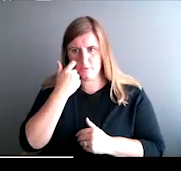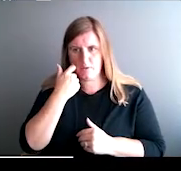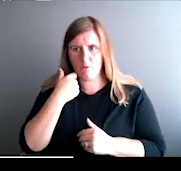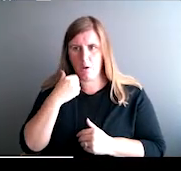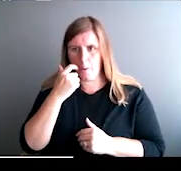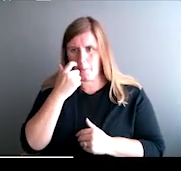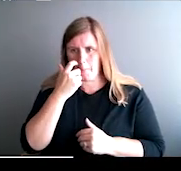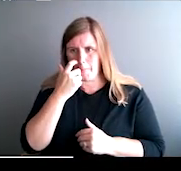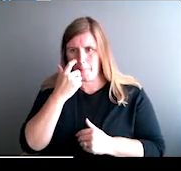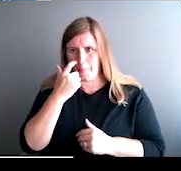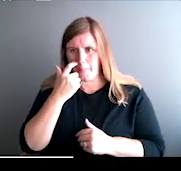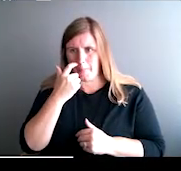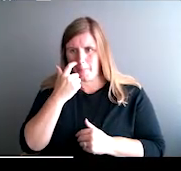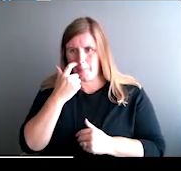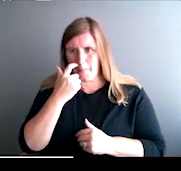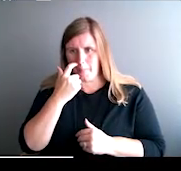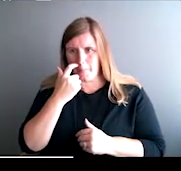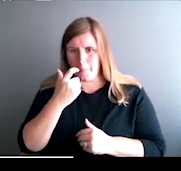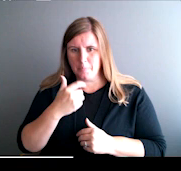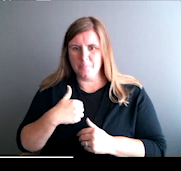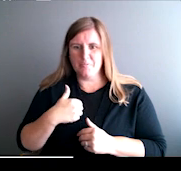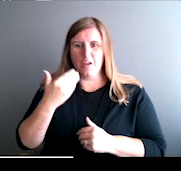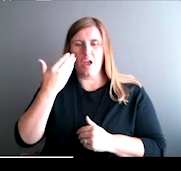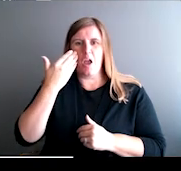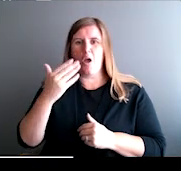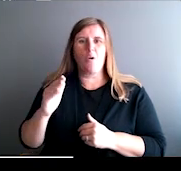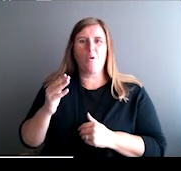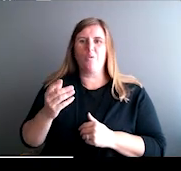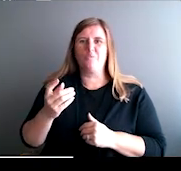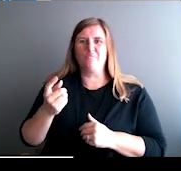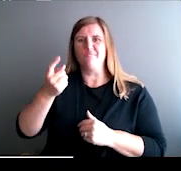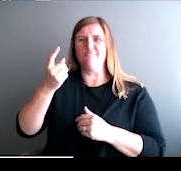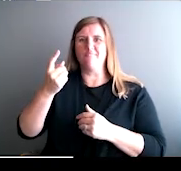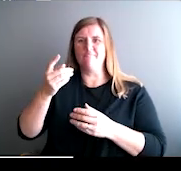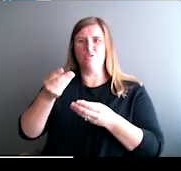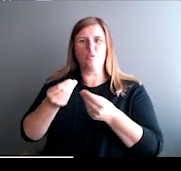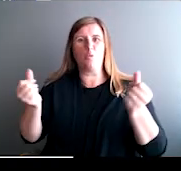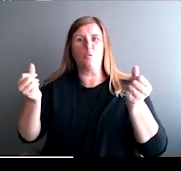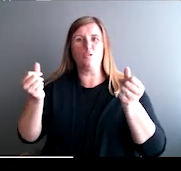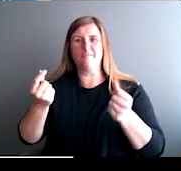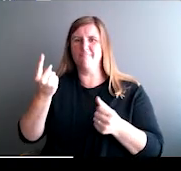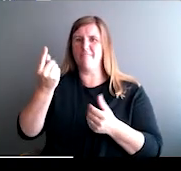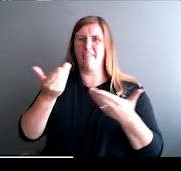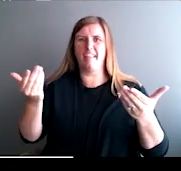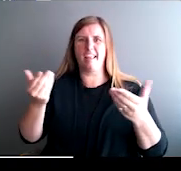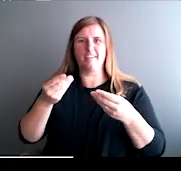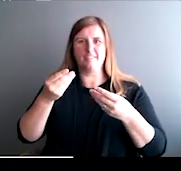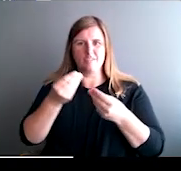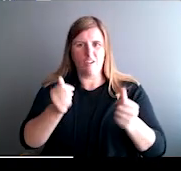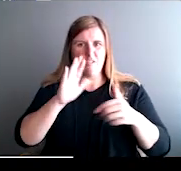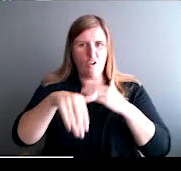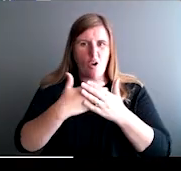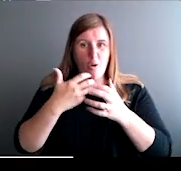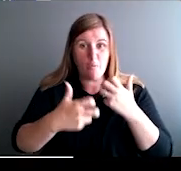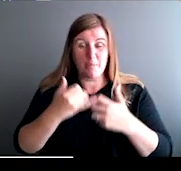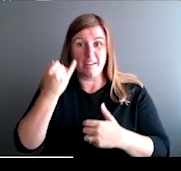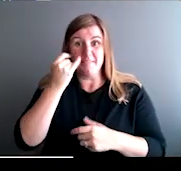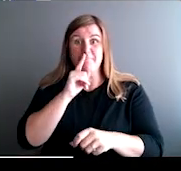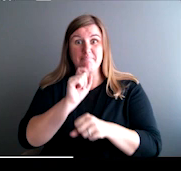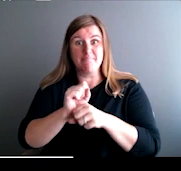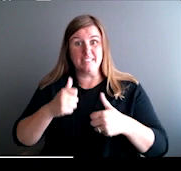I don't know of any panacea that solves all problem behavior. I suspect if such a thing were to